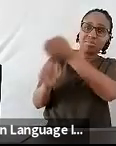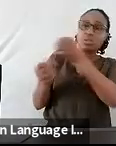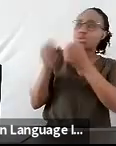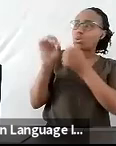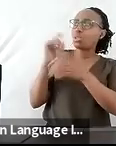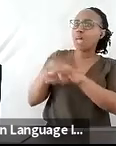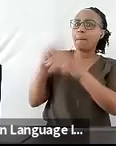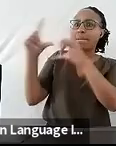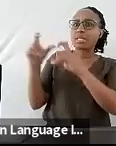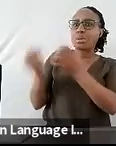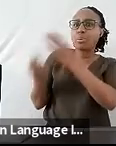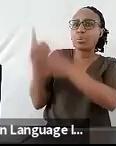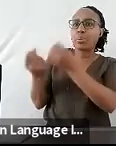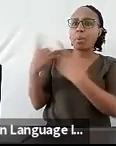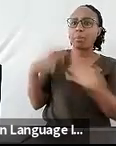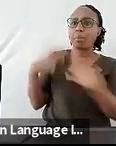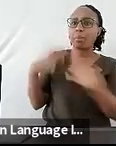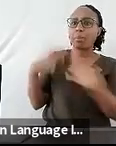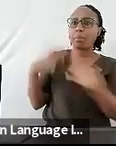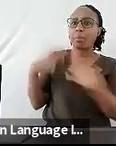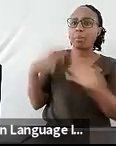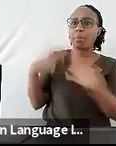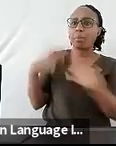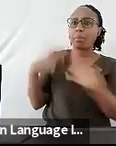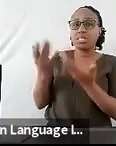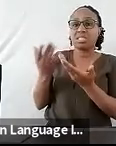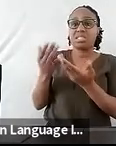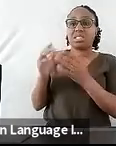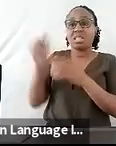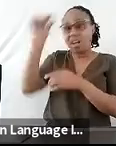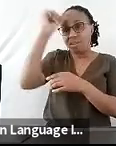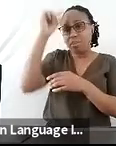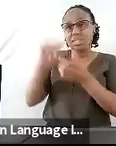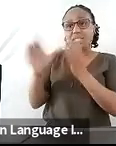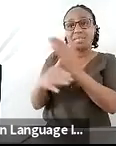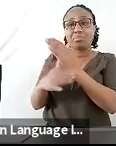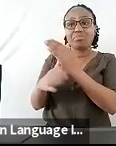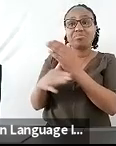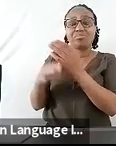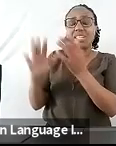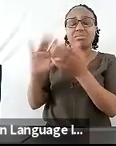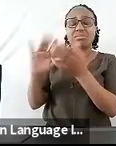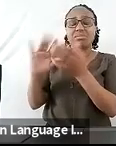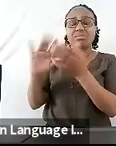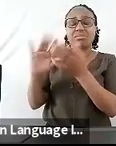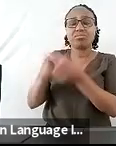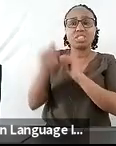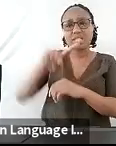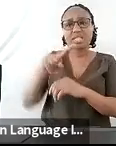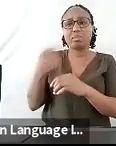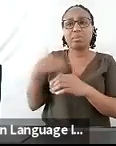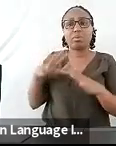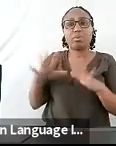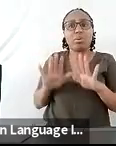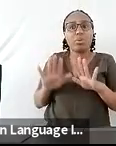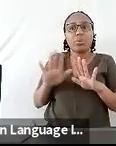them to change their policy. It got them to take a step back. And then everybody's attention moved on. And now Haitians are